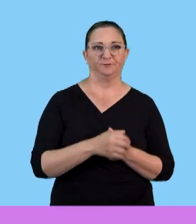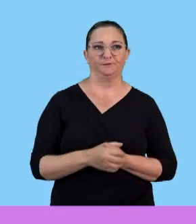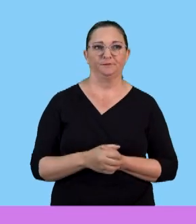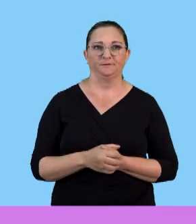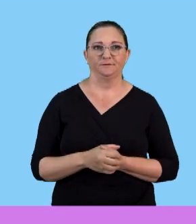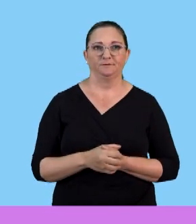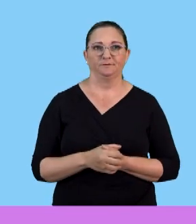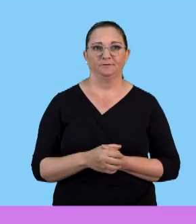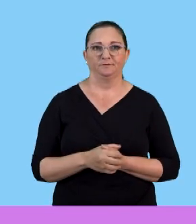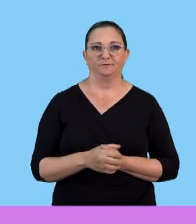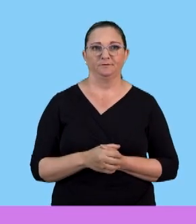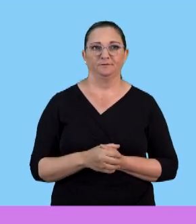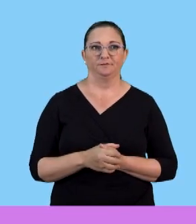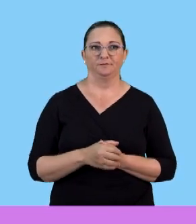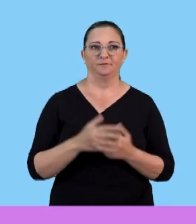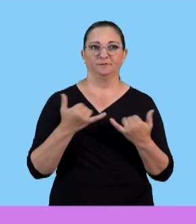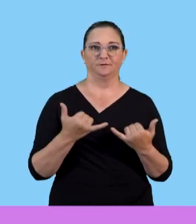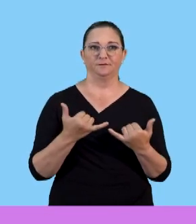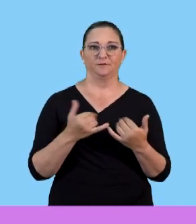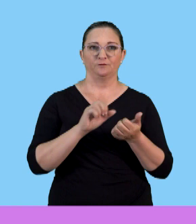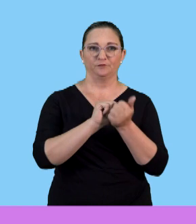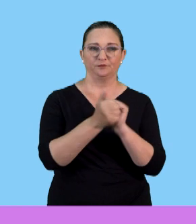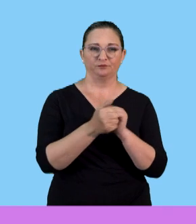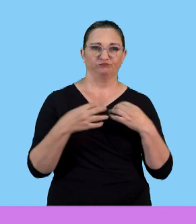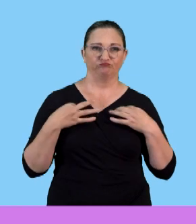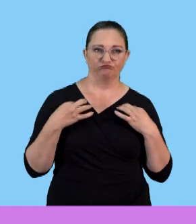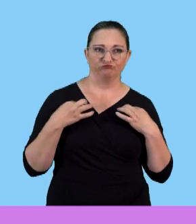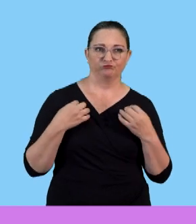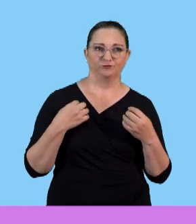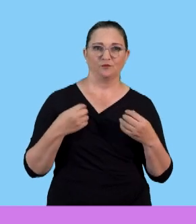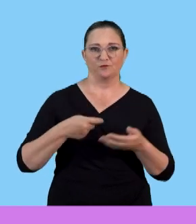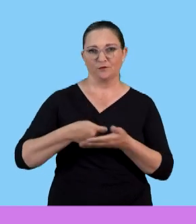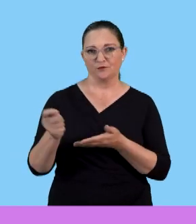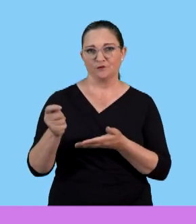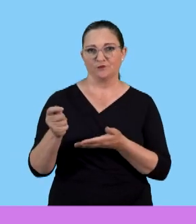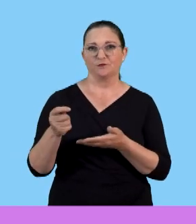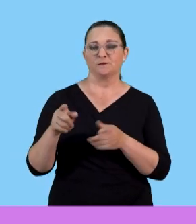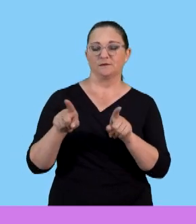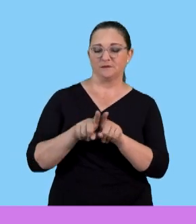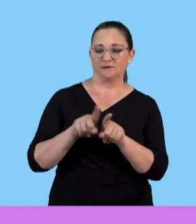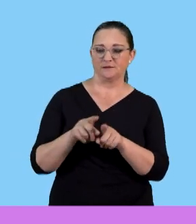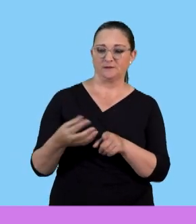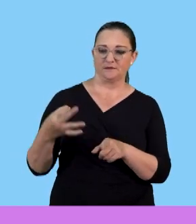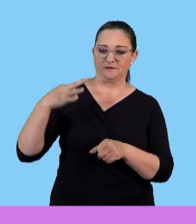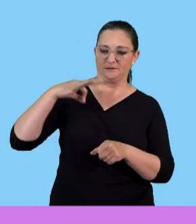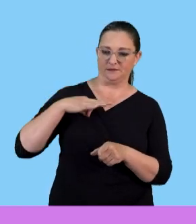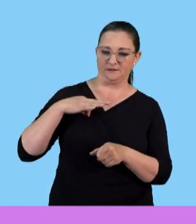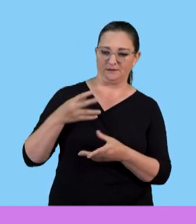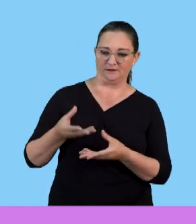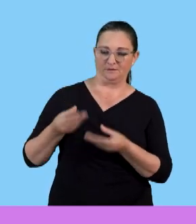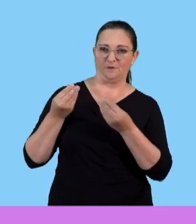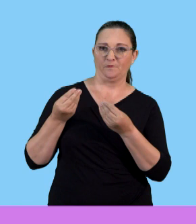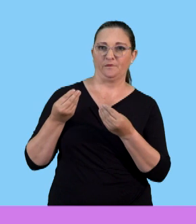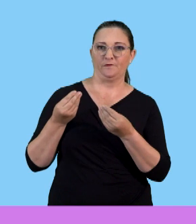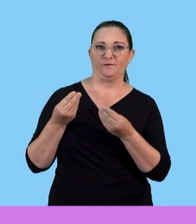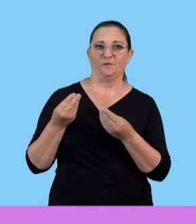the number of sportswear sets sold and income received were recorded below.